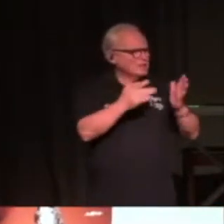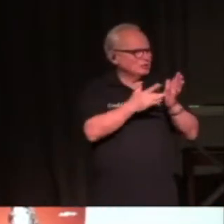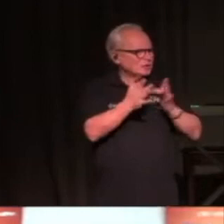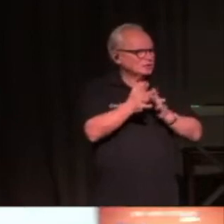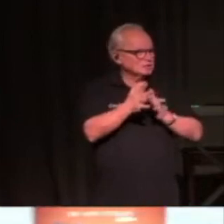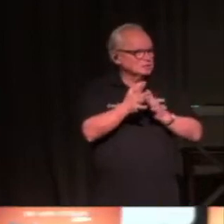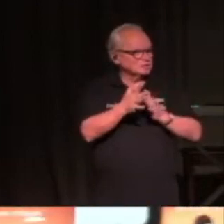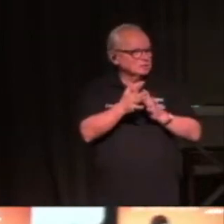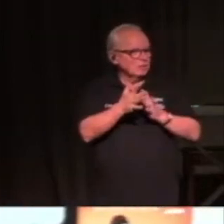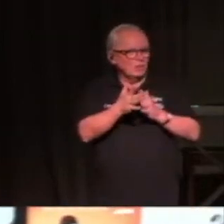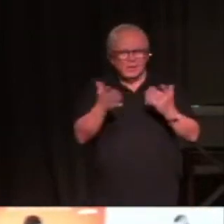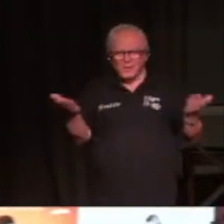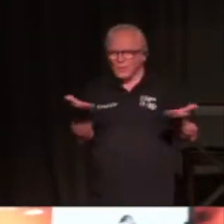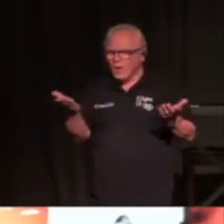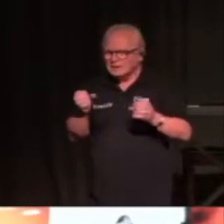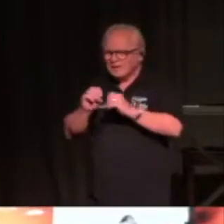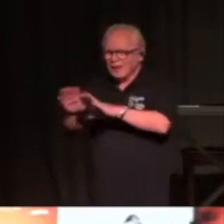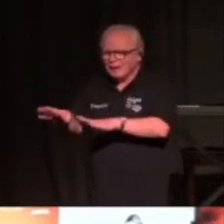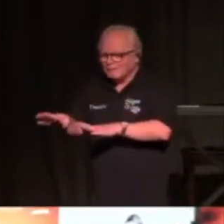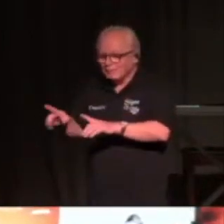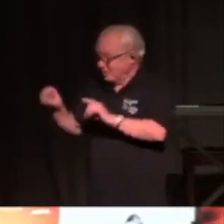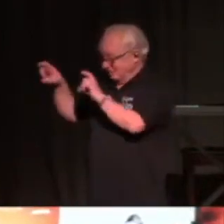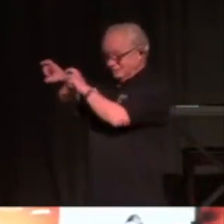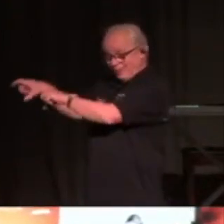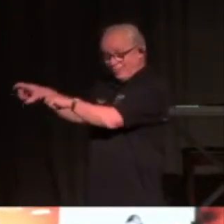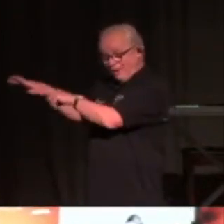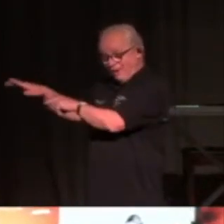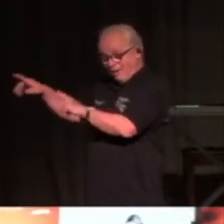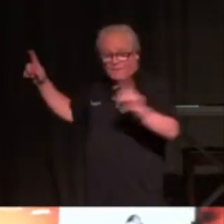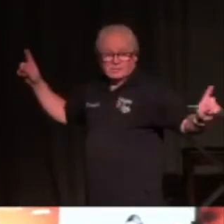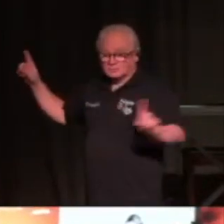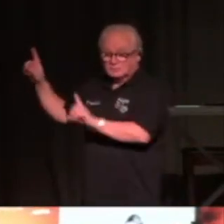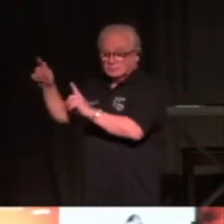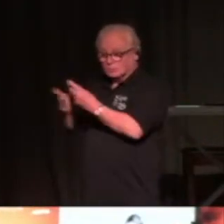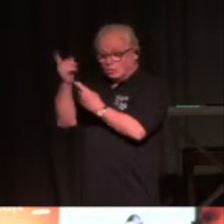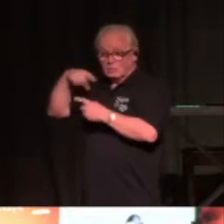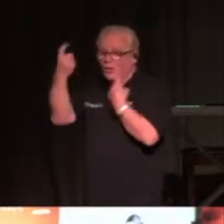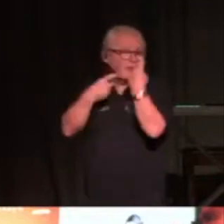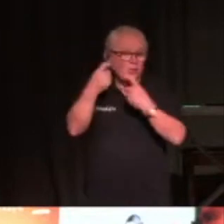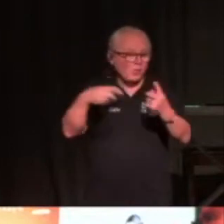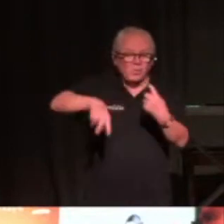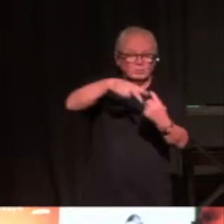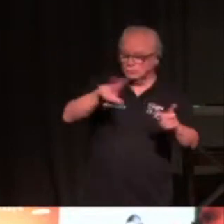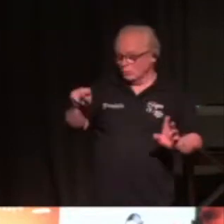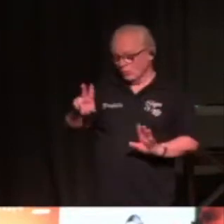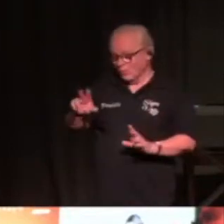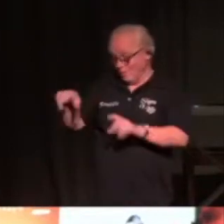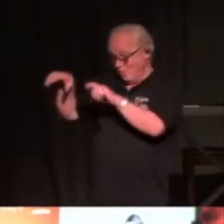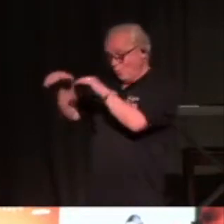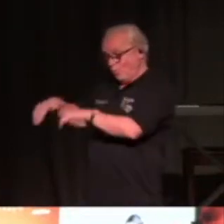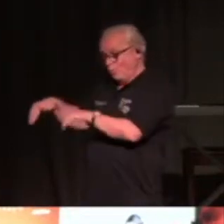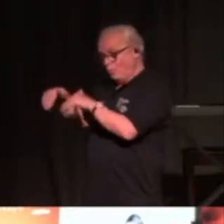That's where you're going to find him, right back where you left him. He won't chase after you, but you can come right back. He's waiting on you. Okay.